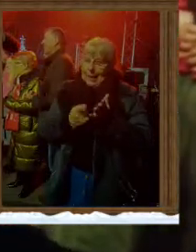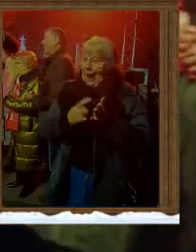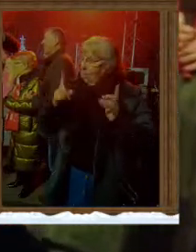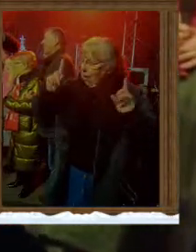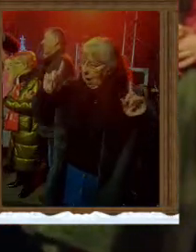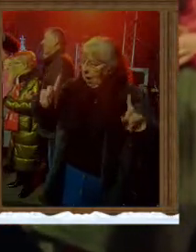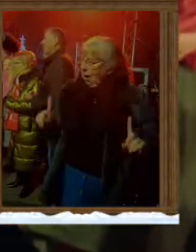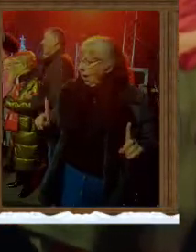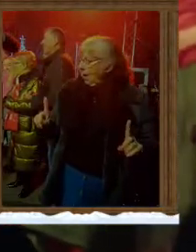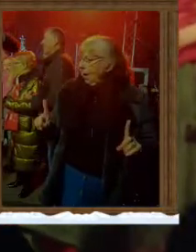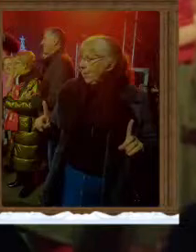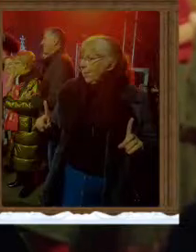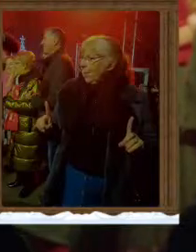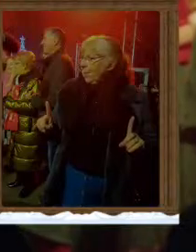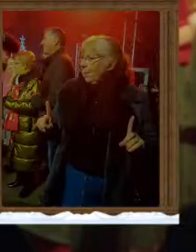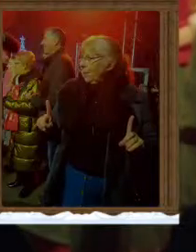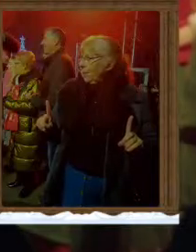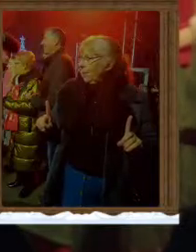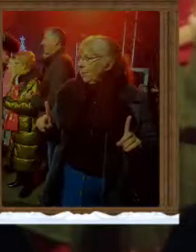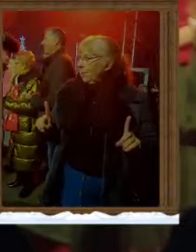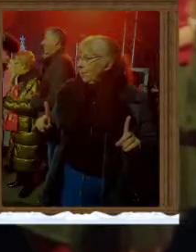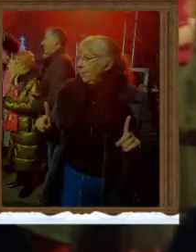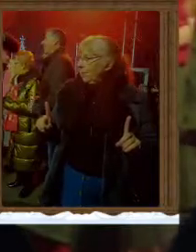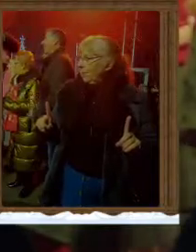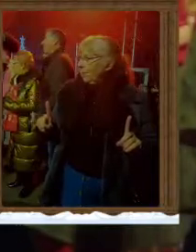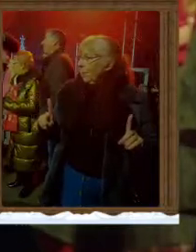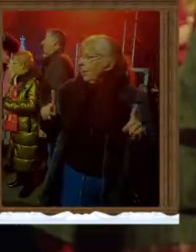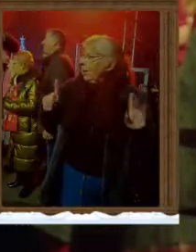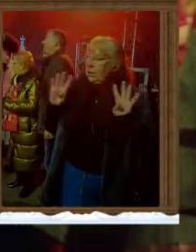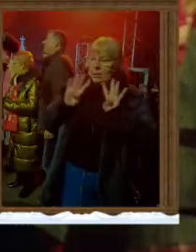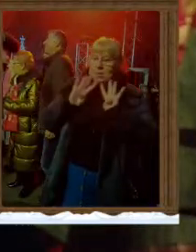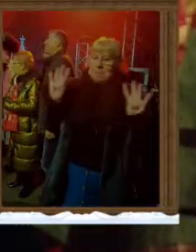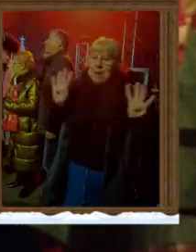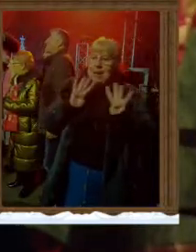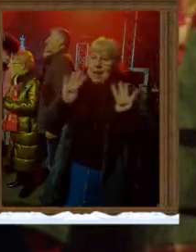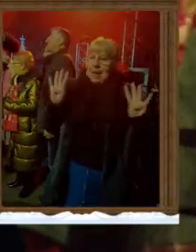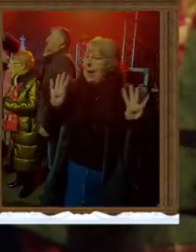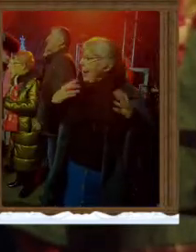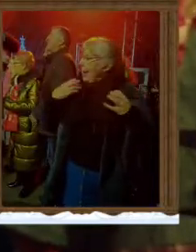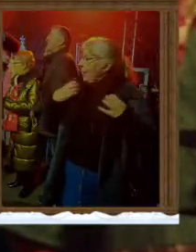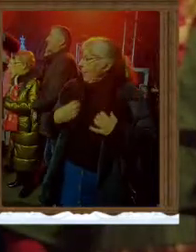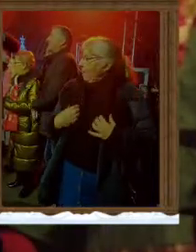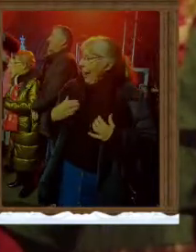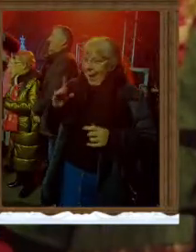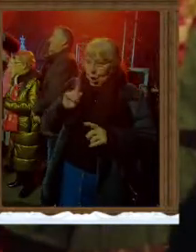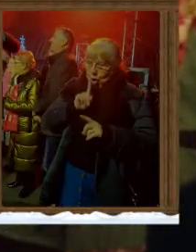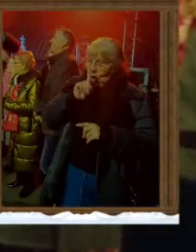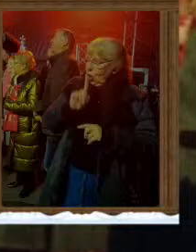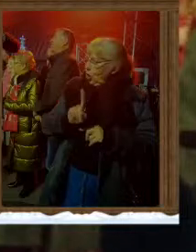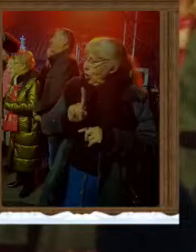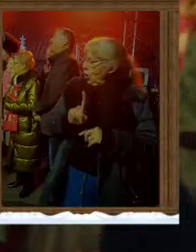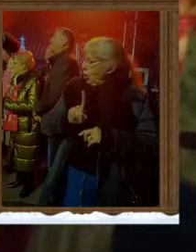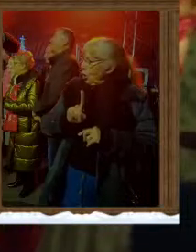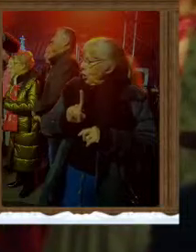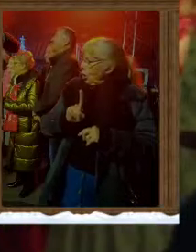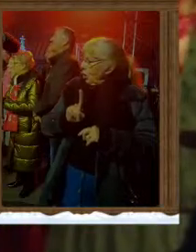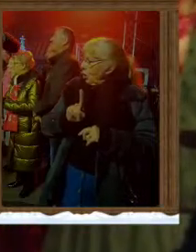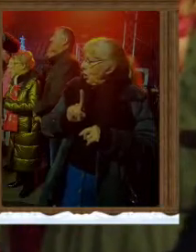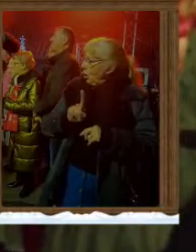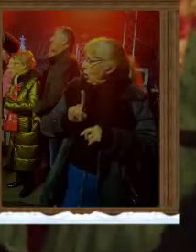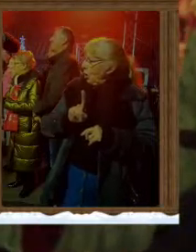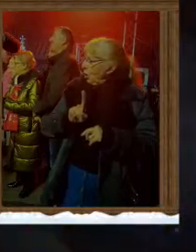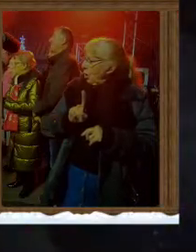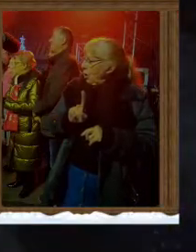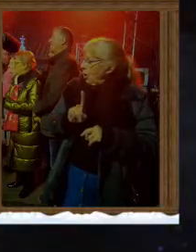of Maya, please. And then just behind Maya, we're going to have the mayor. And if you can come in, Mr. Mayor, just with your hand over the plunger as